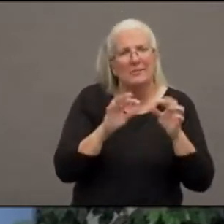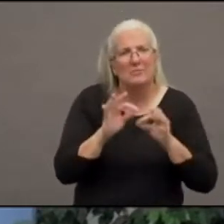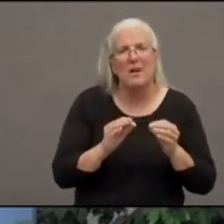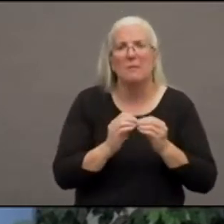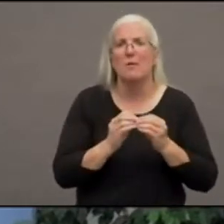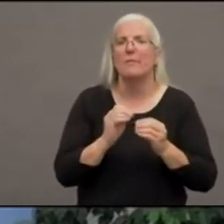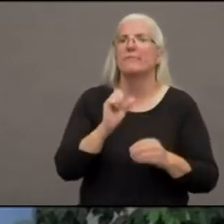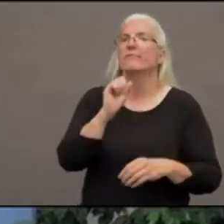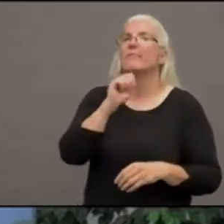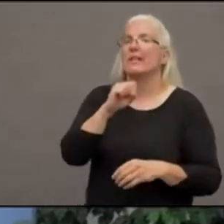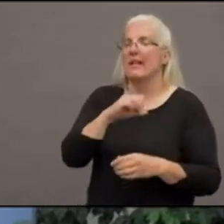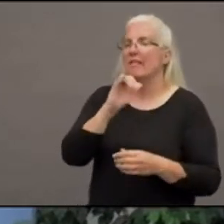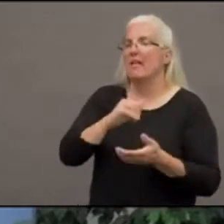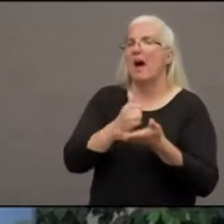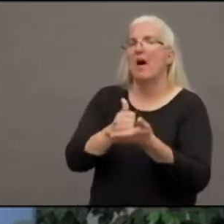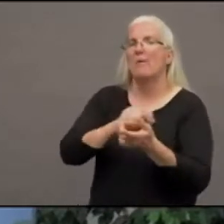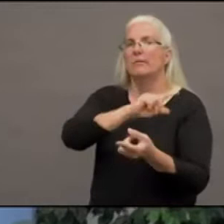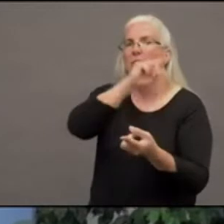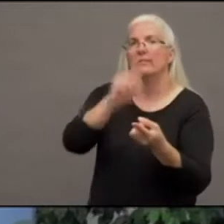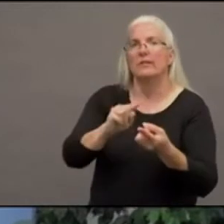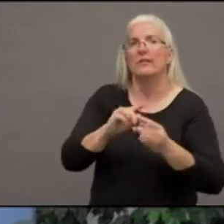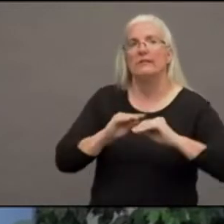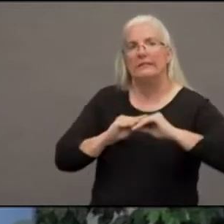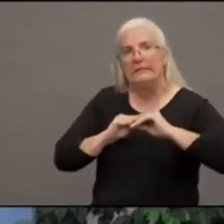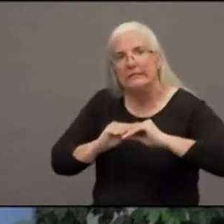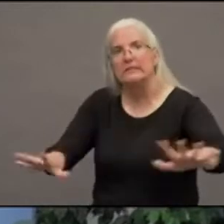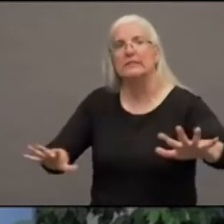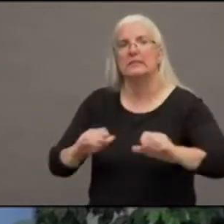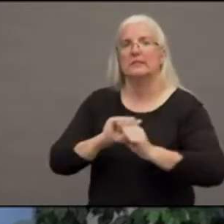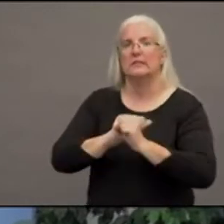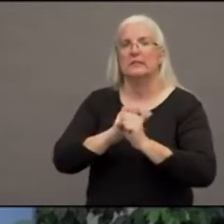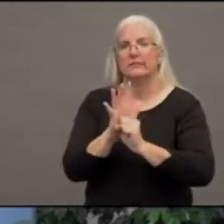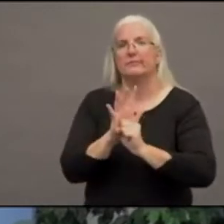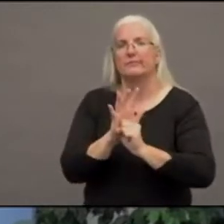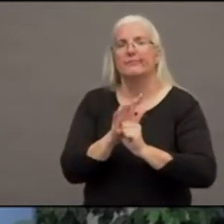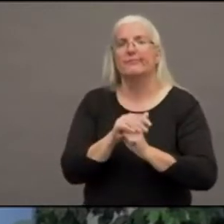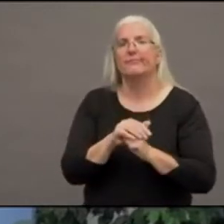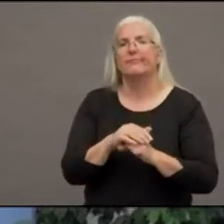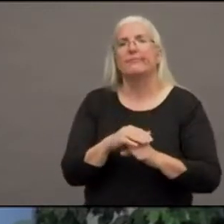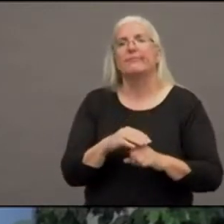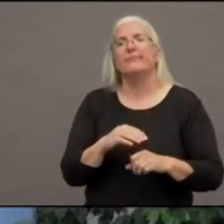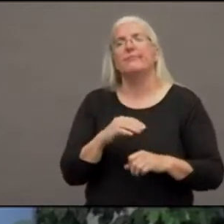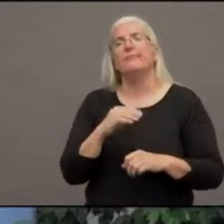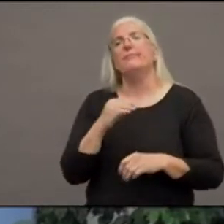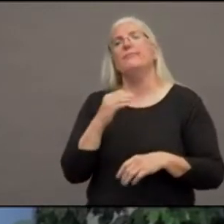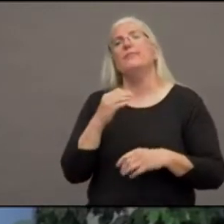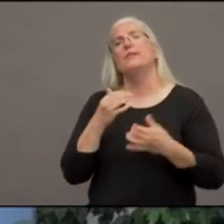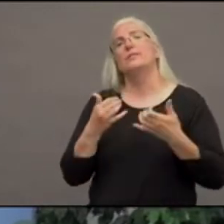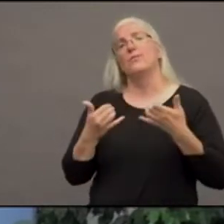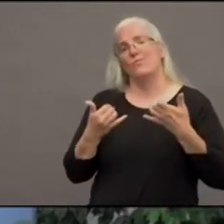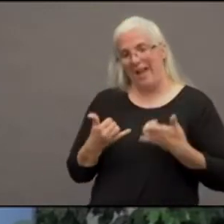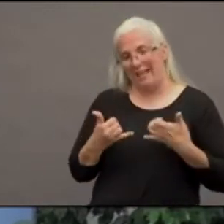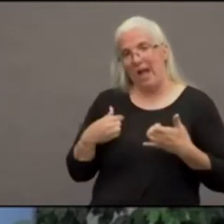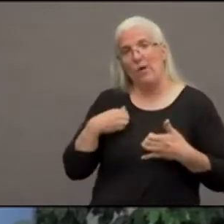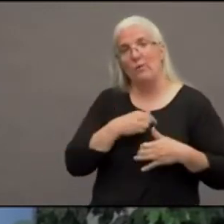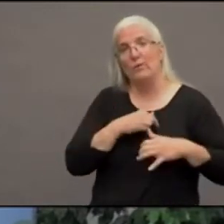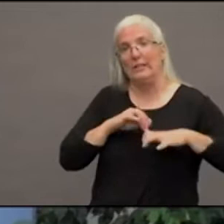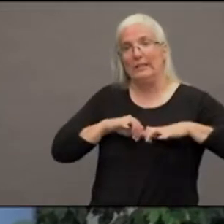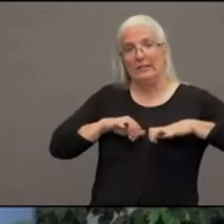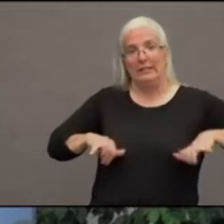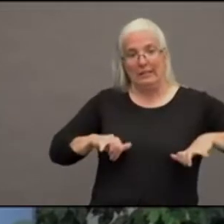a point where that has been contained, you cannot shelter in place forever. Right. So this is the